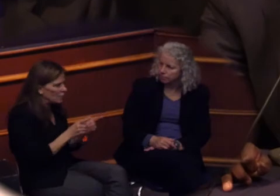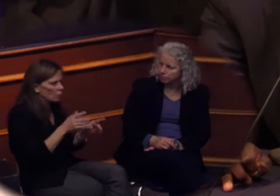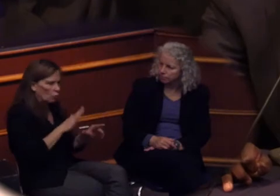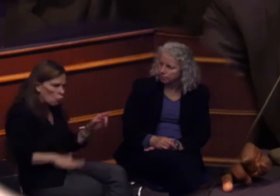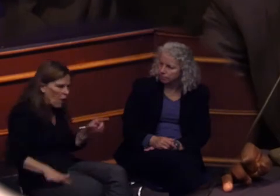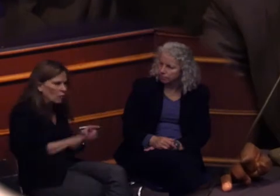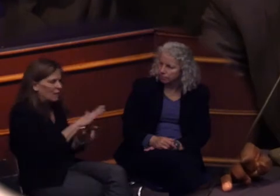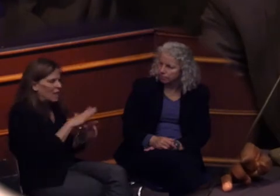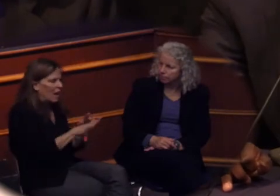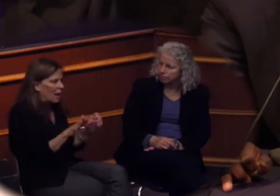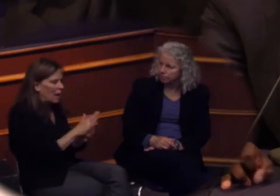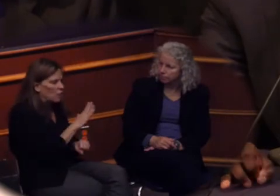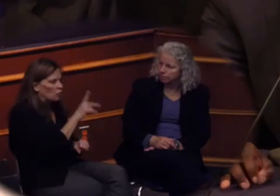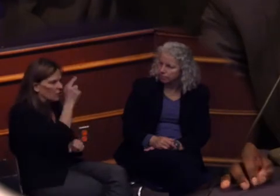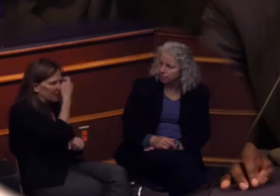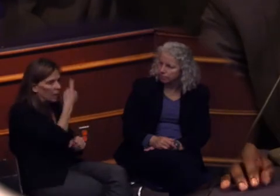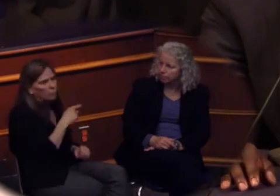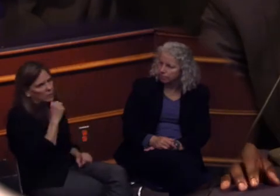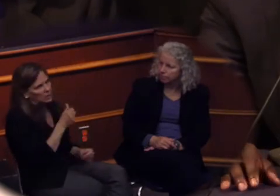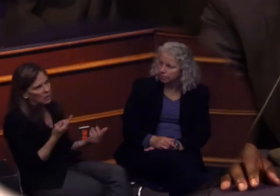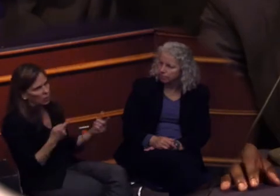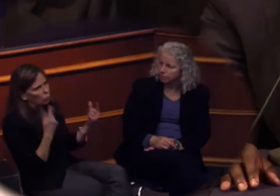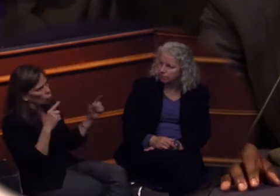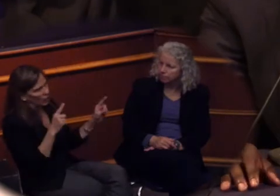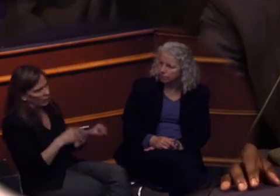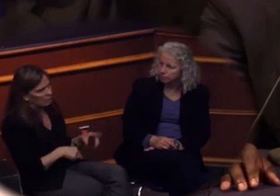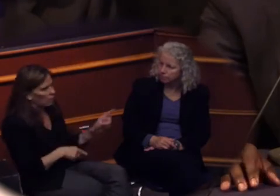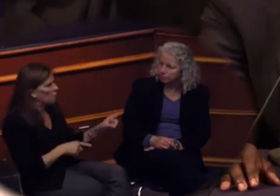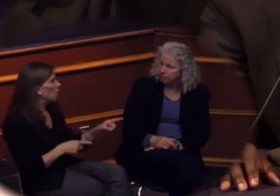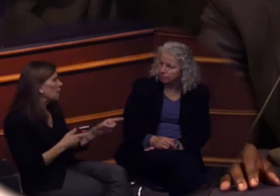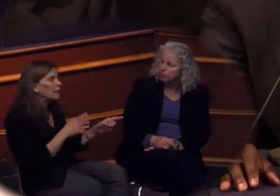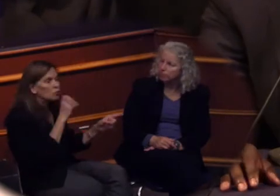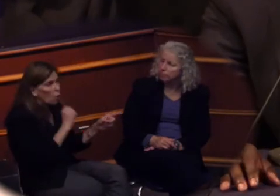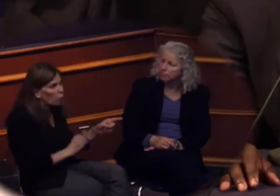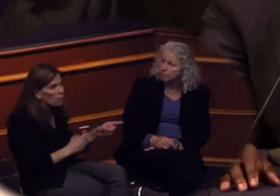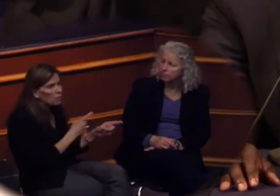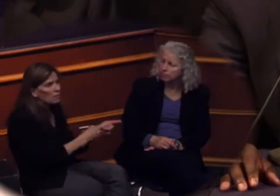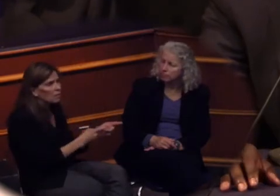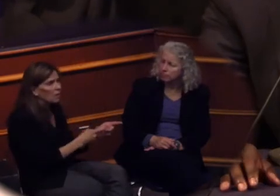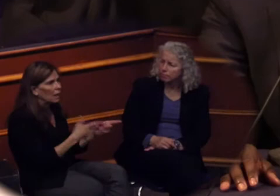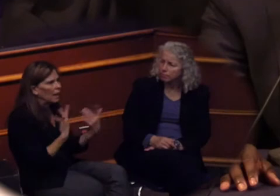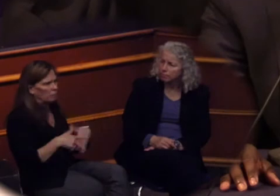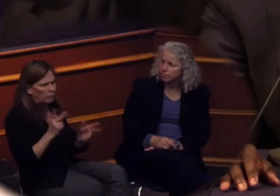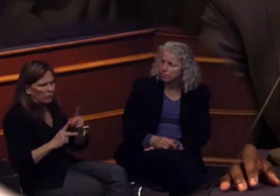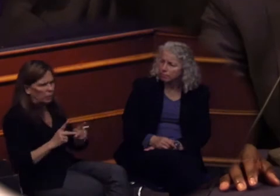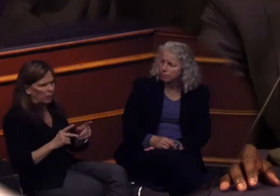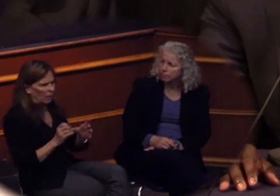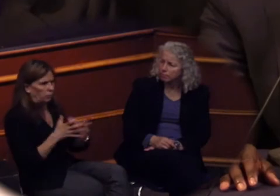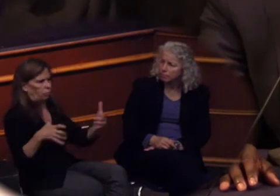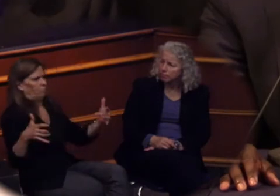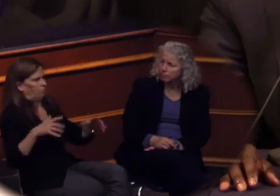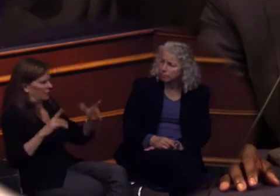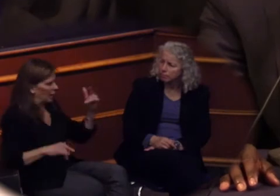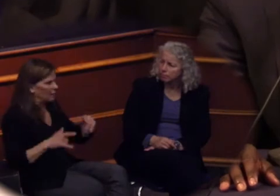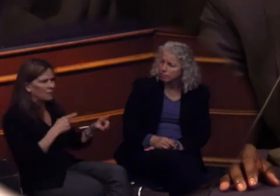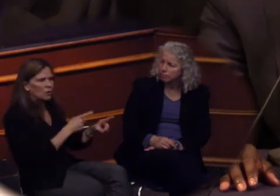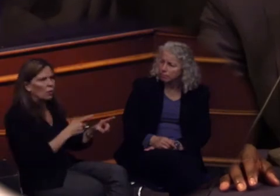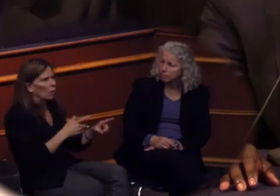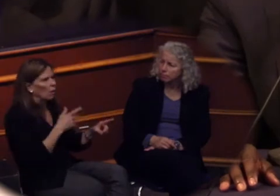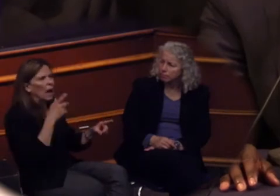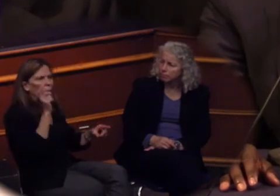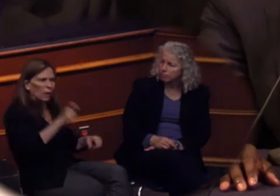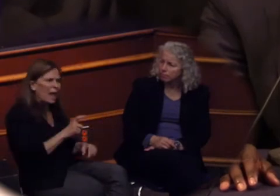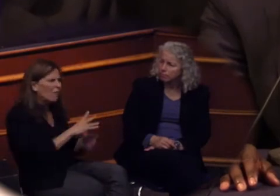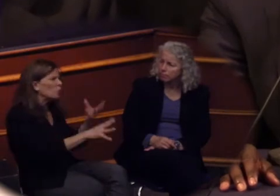is outdated, it's based on primarily population growth, and I also believe very strongly we've got to add after school